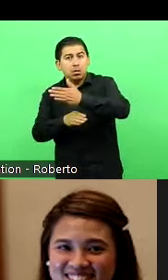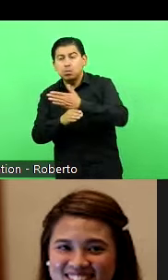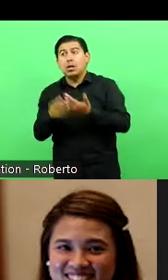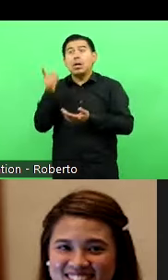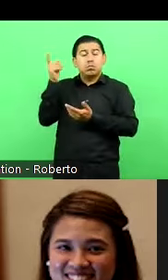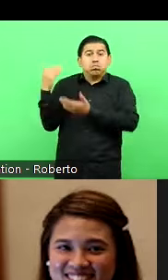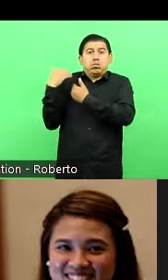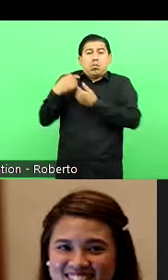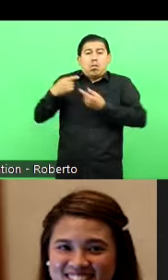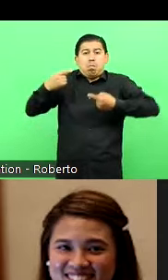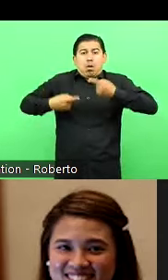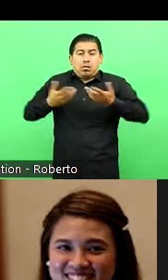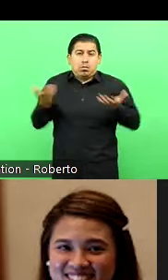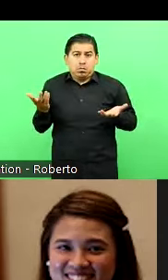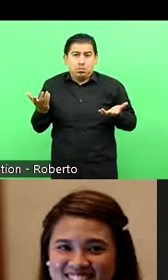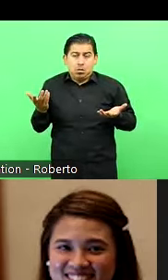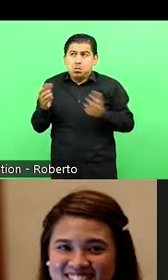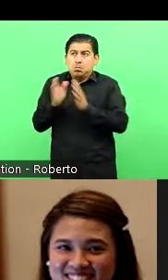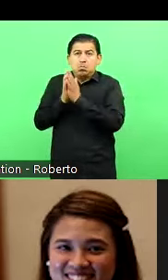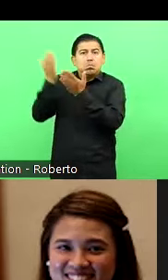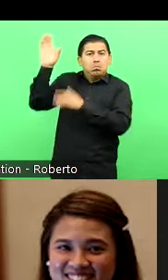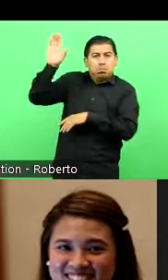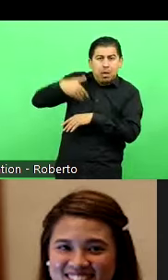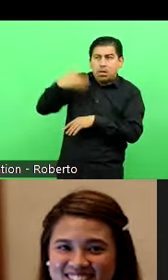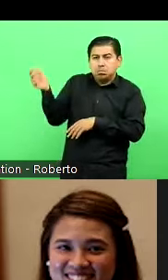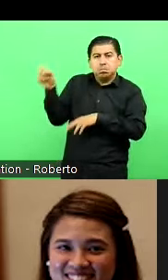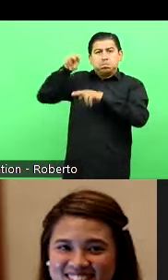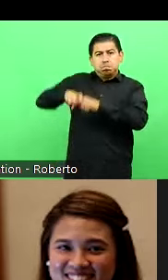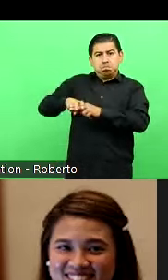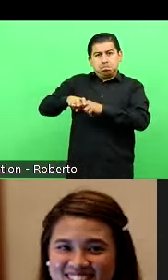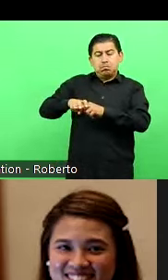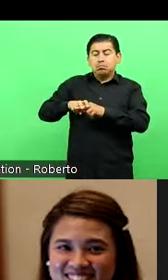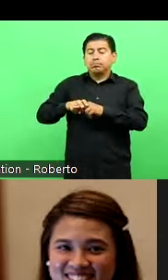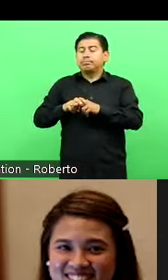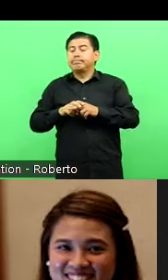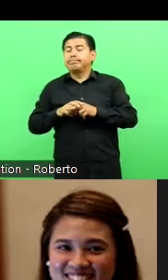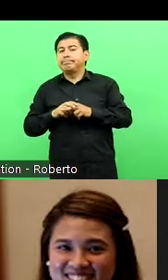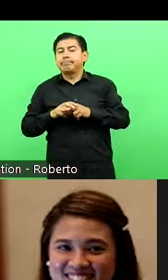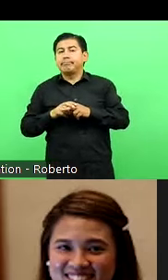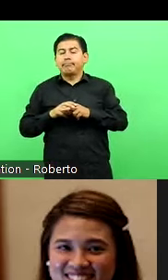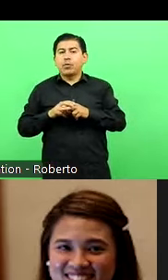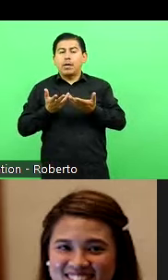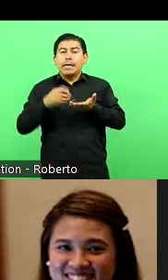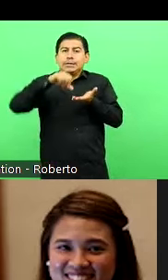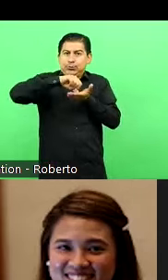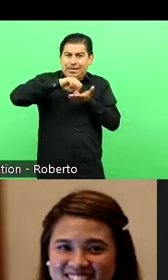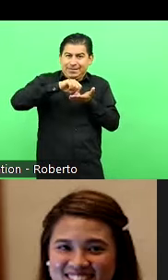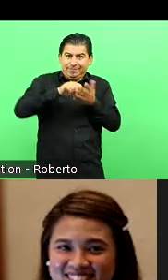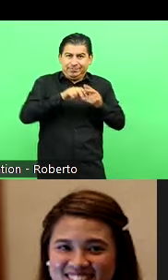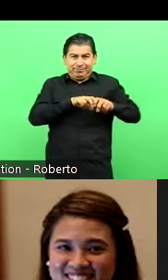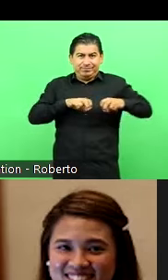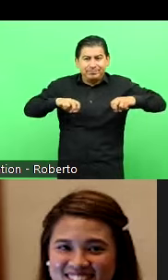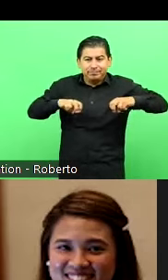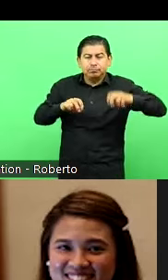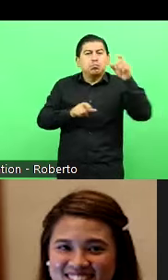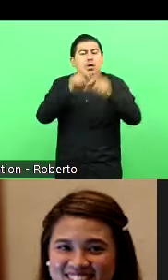that we have members of the community leaders who also participate in the application of the scorecard, so